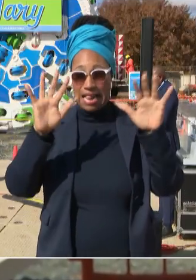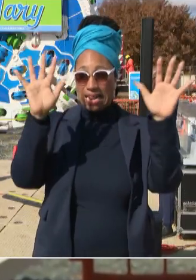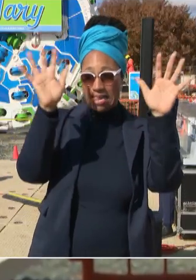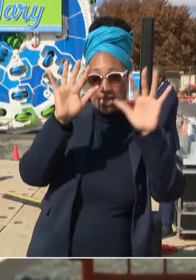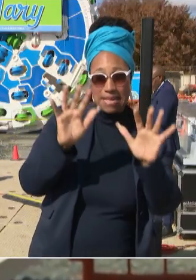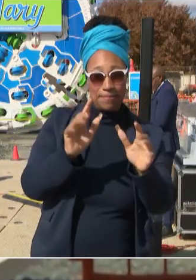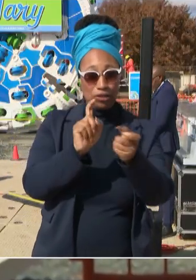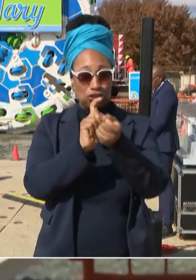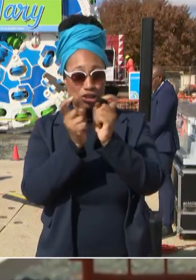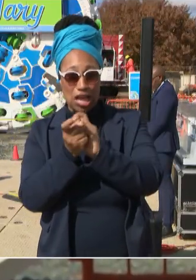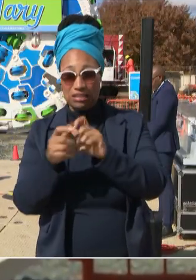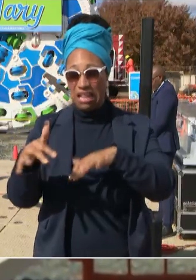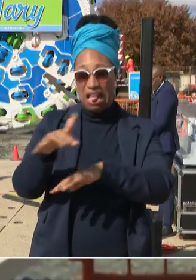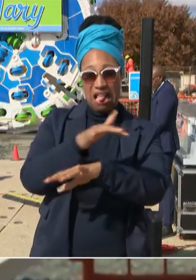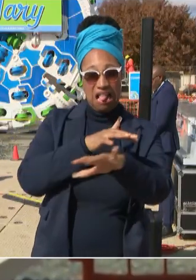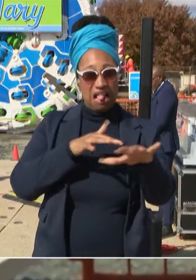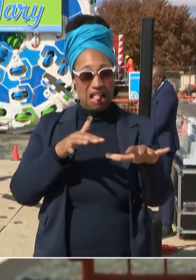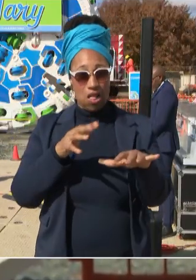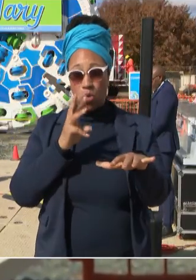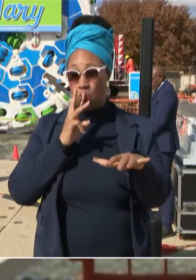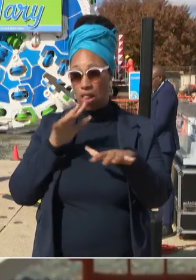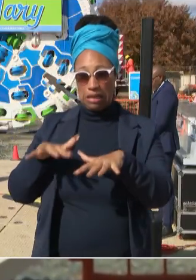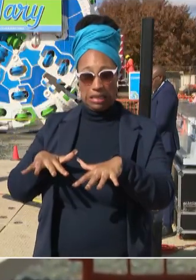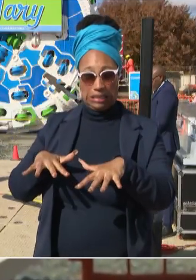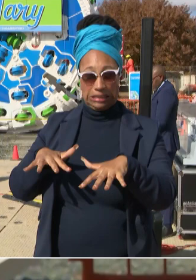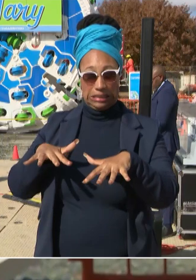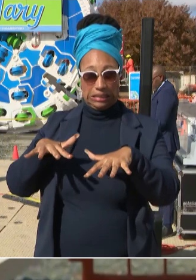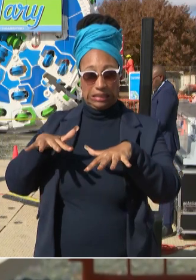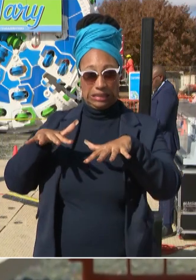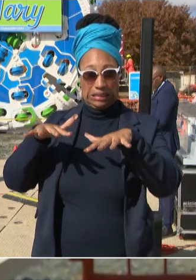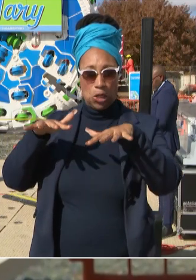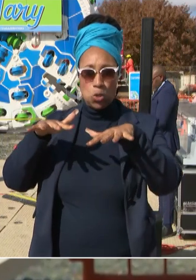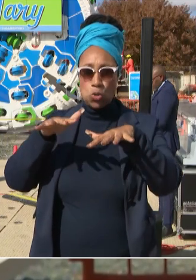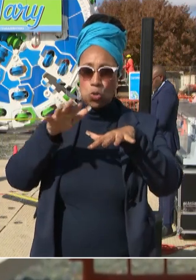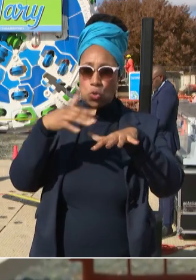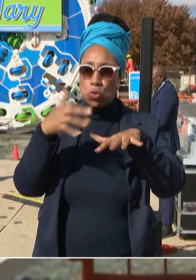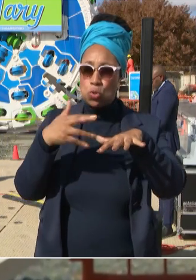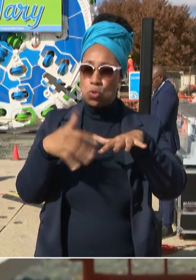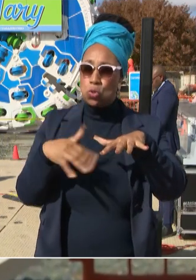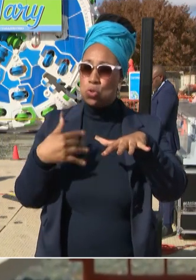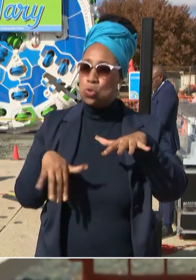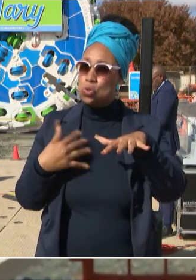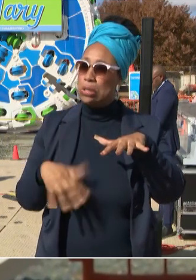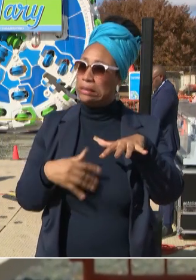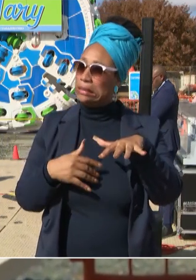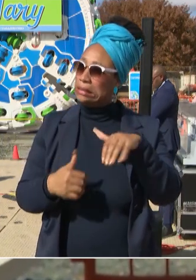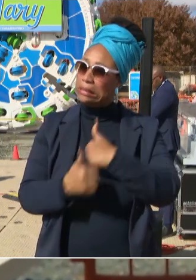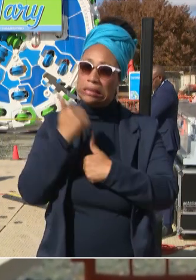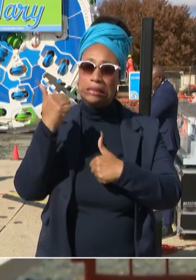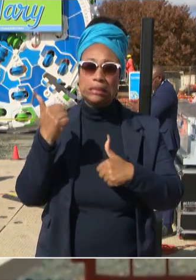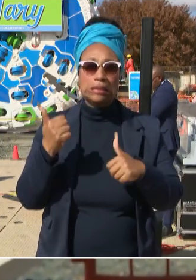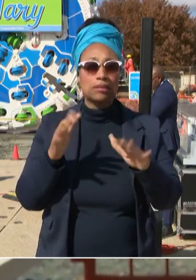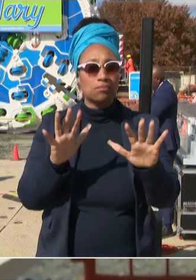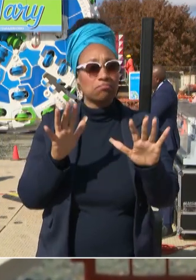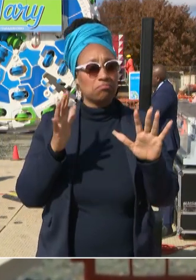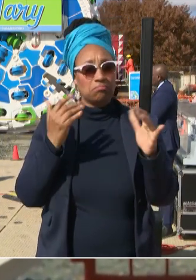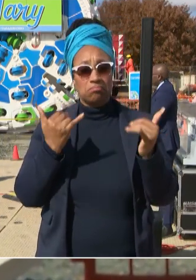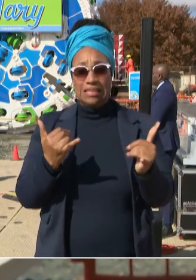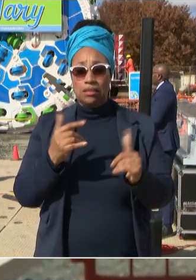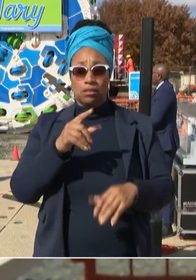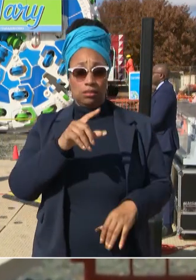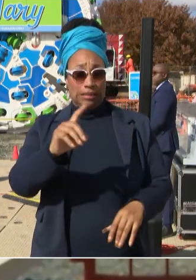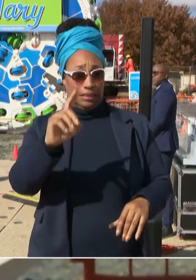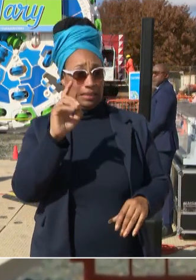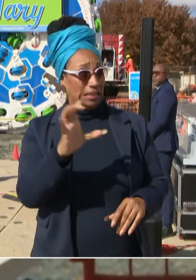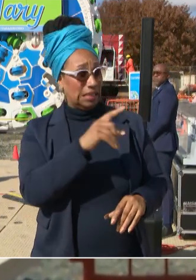rain and flood is a very real threat in the District of Columbia. These projects show